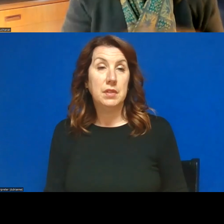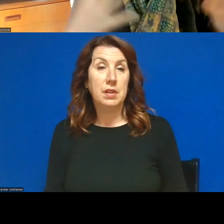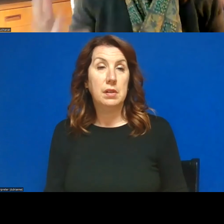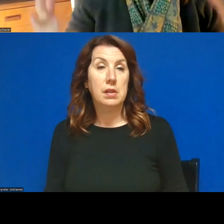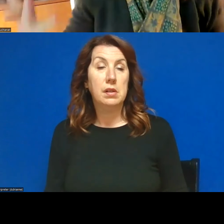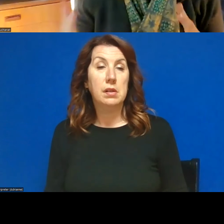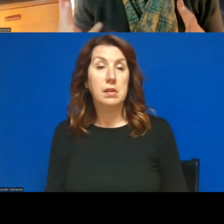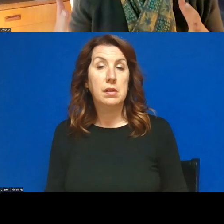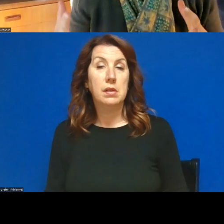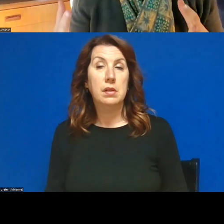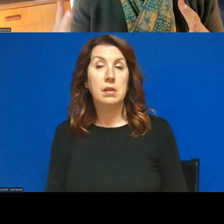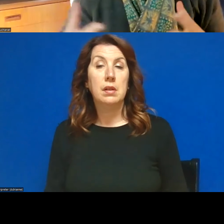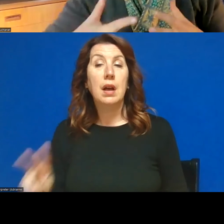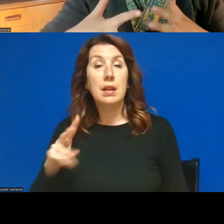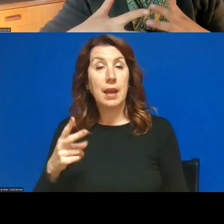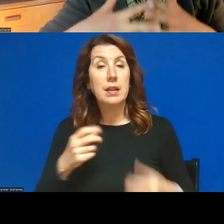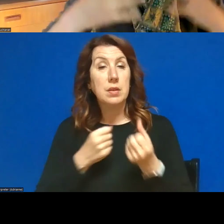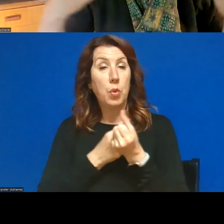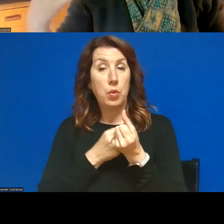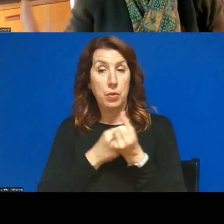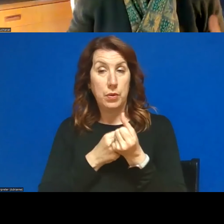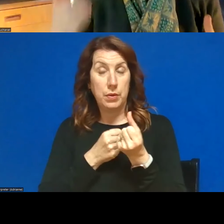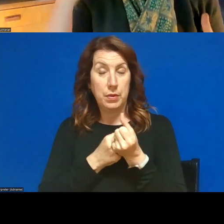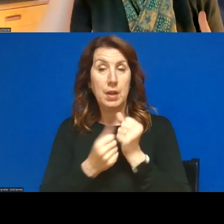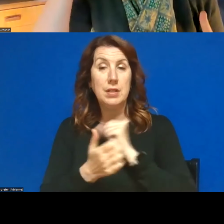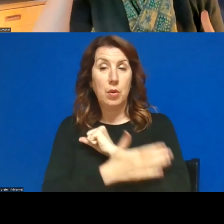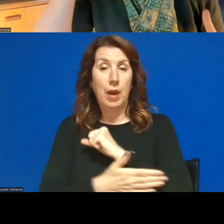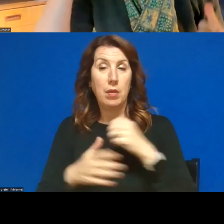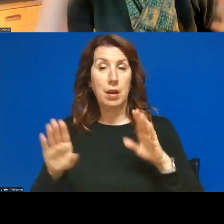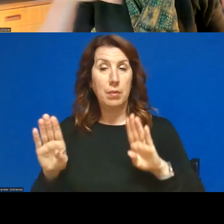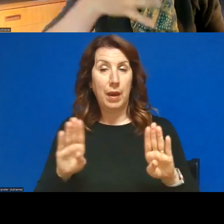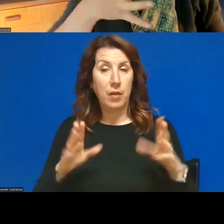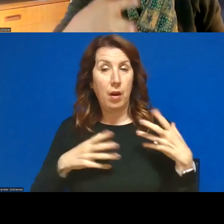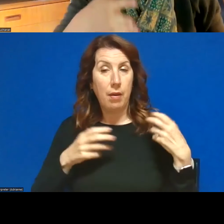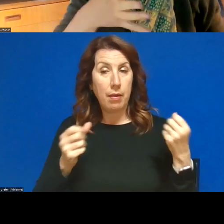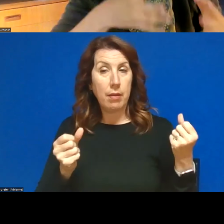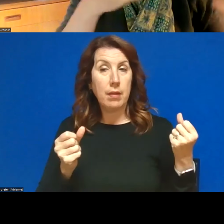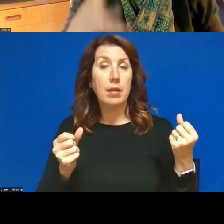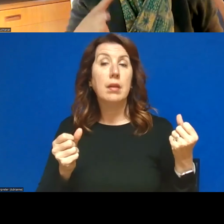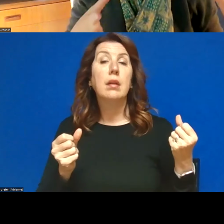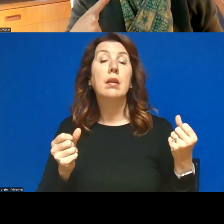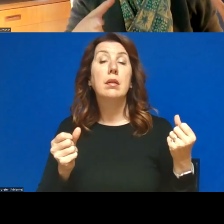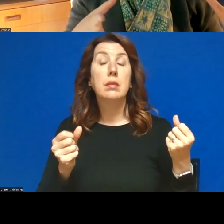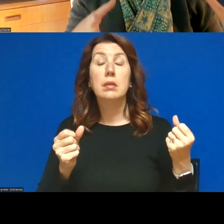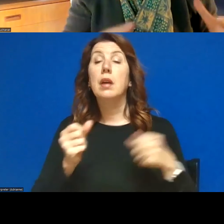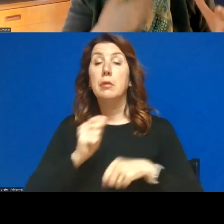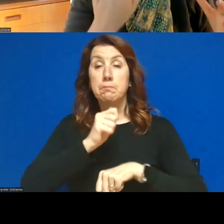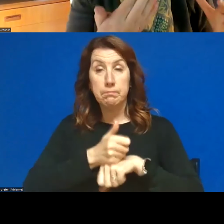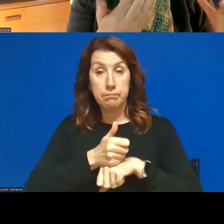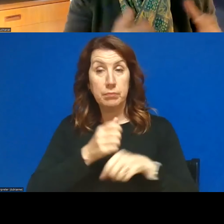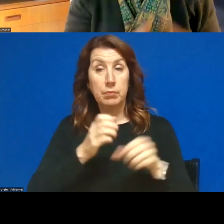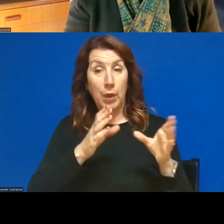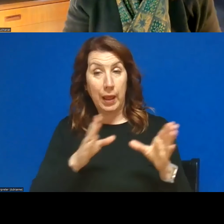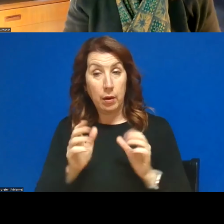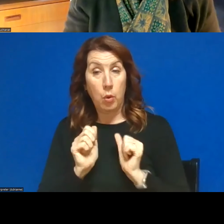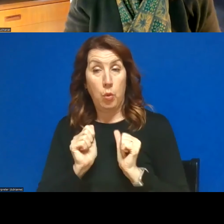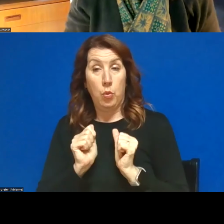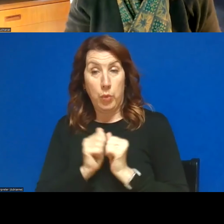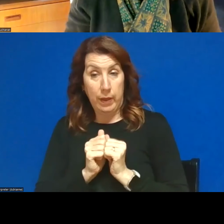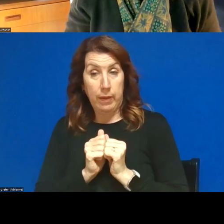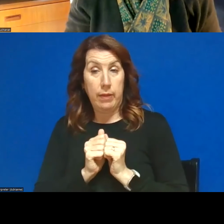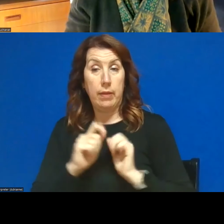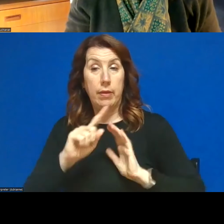The second is the support. So the county behavioral health, after the care plan is created, and again with the role